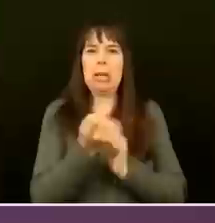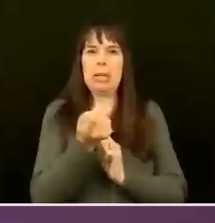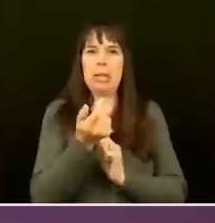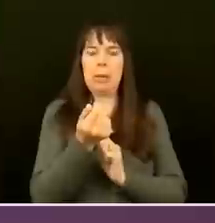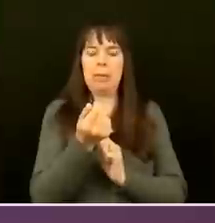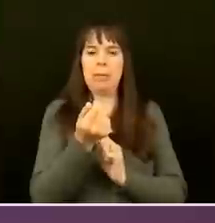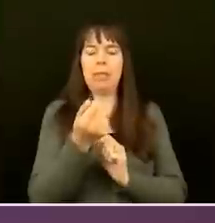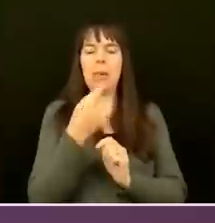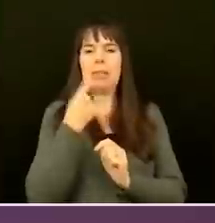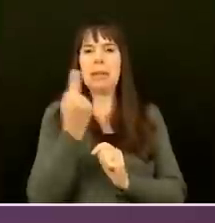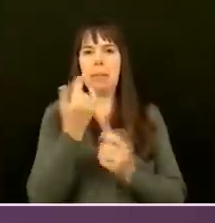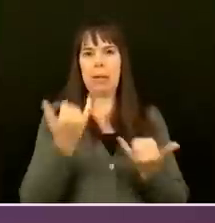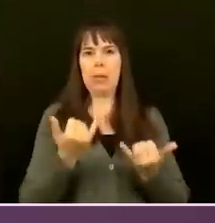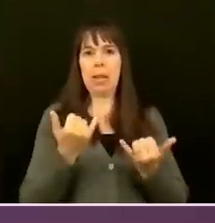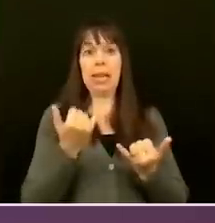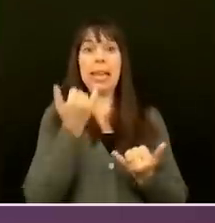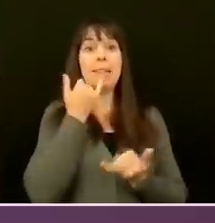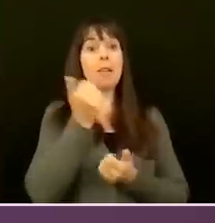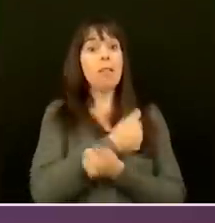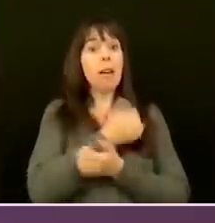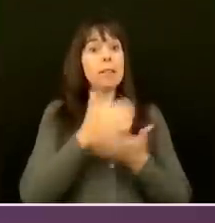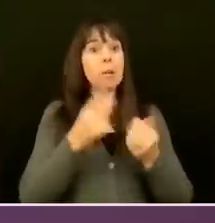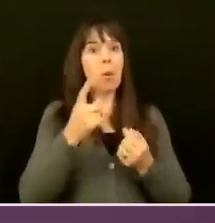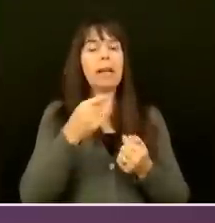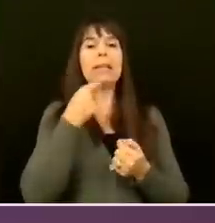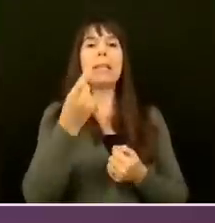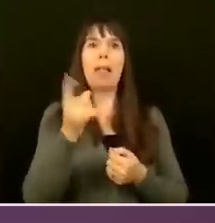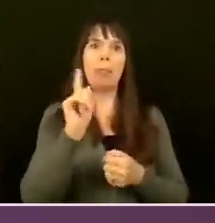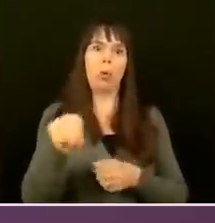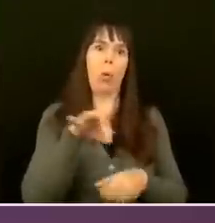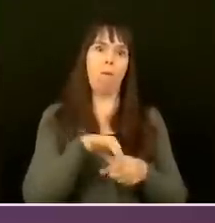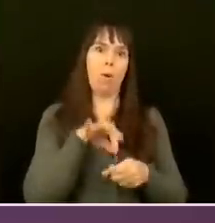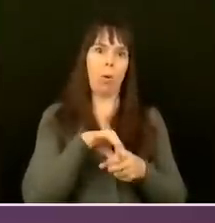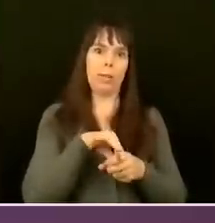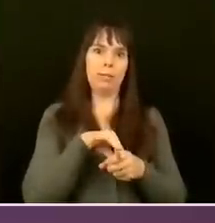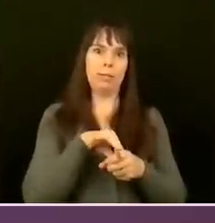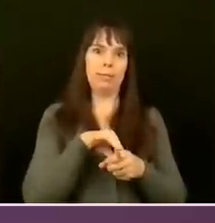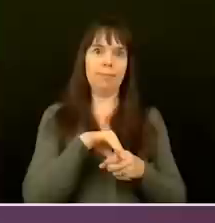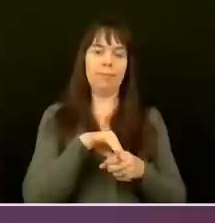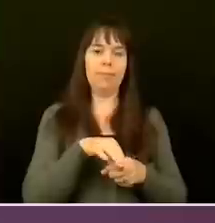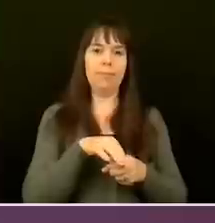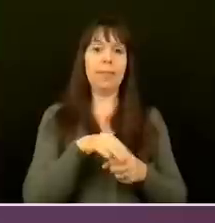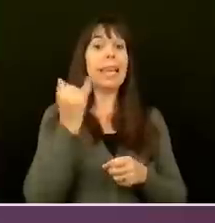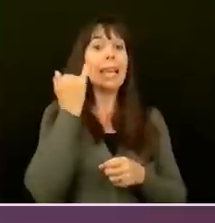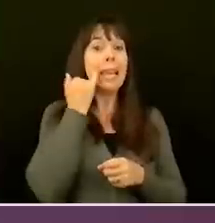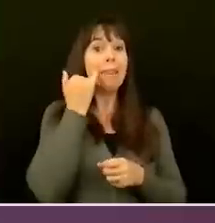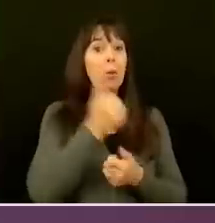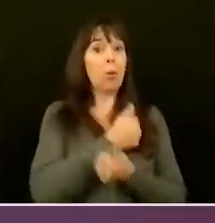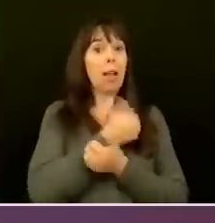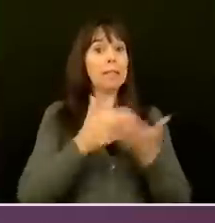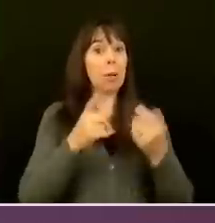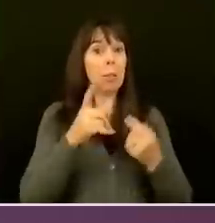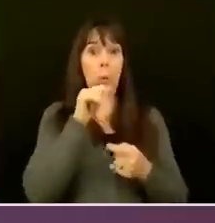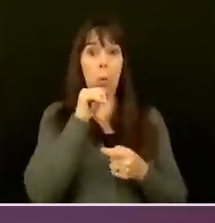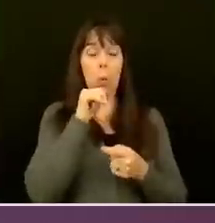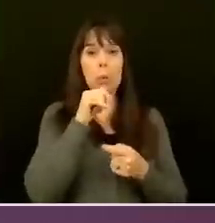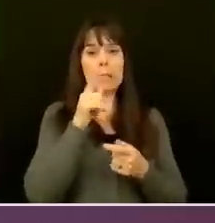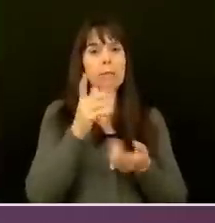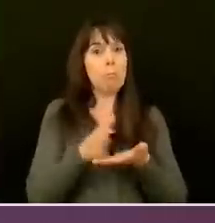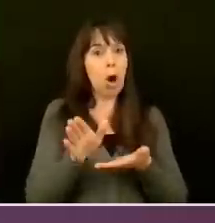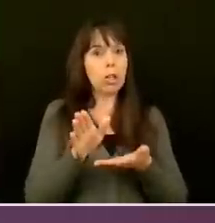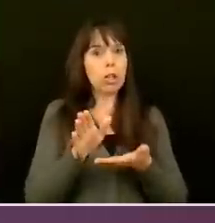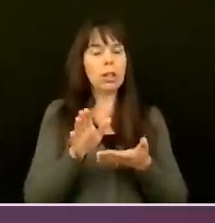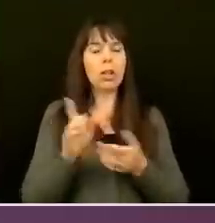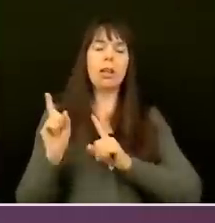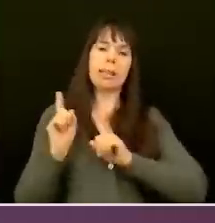say something today. If you love someone, tell them to vote. If you love someone who is marginalized, get them to